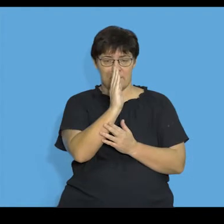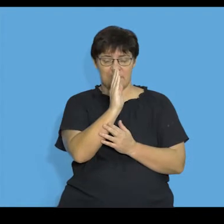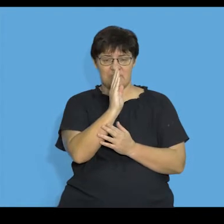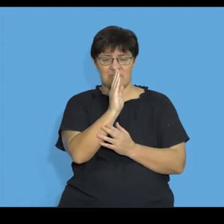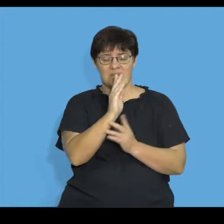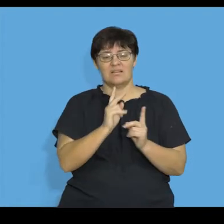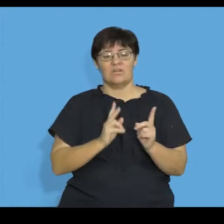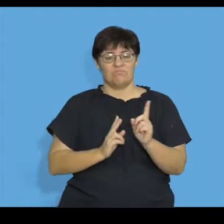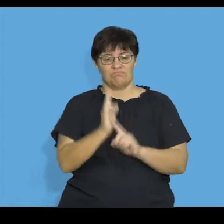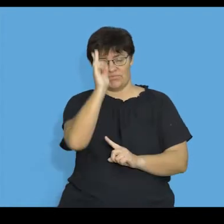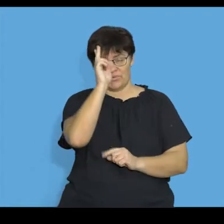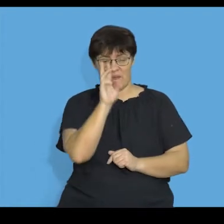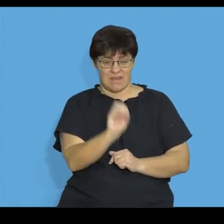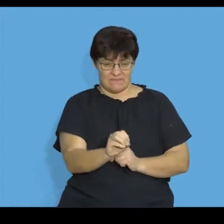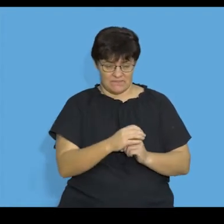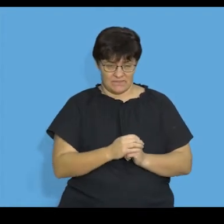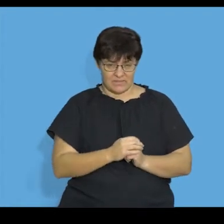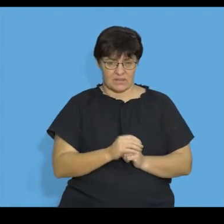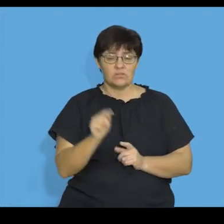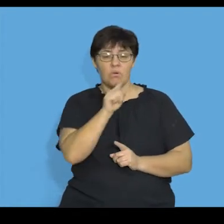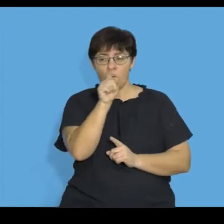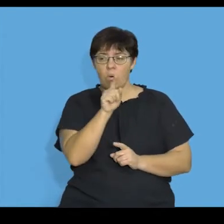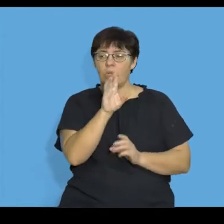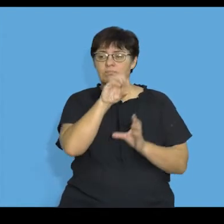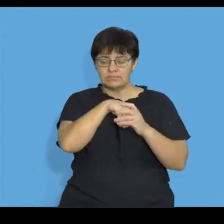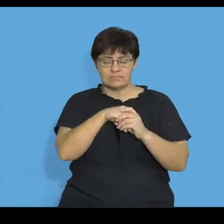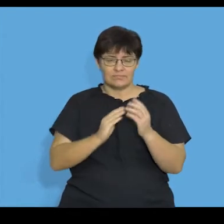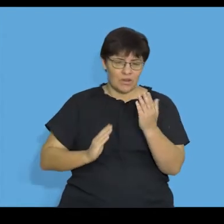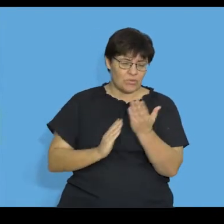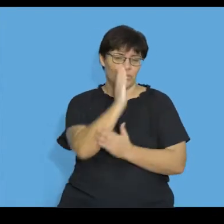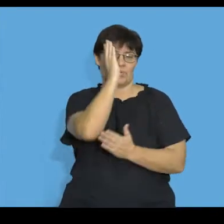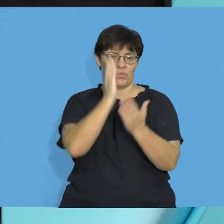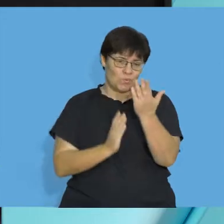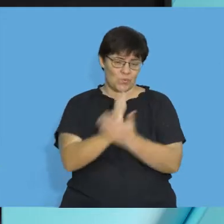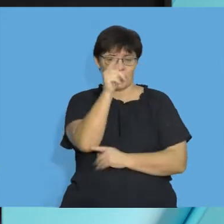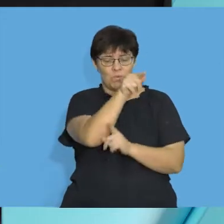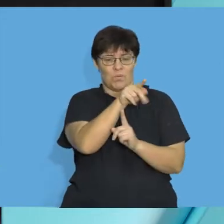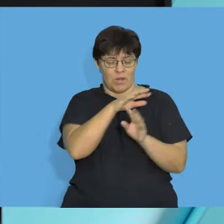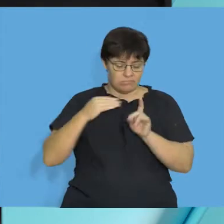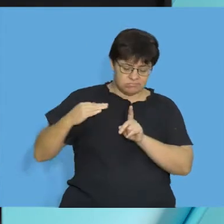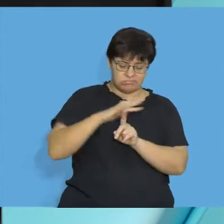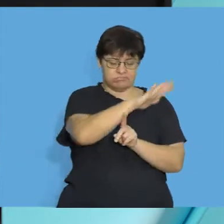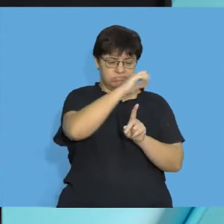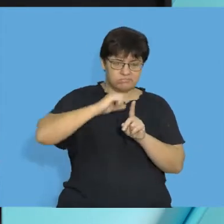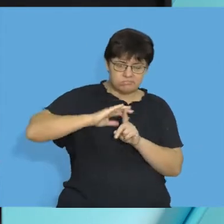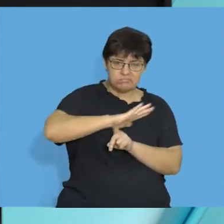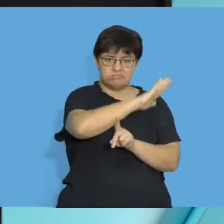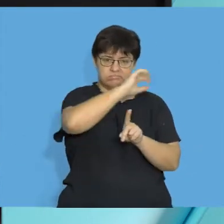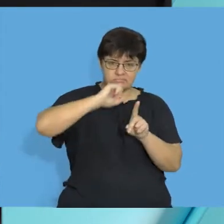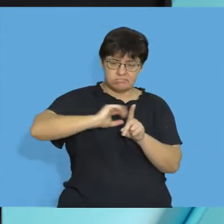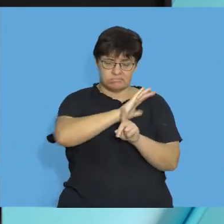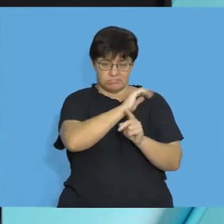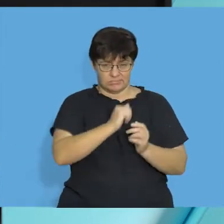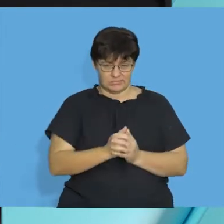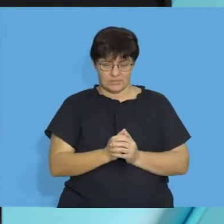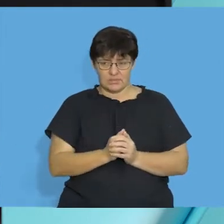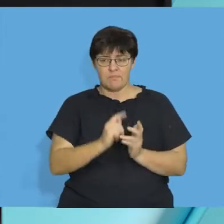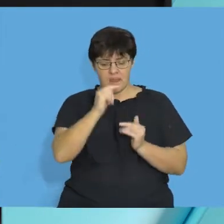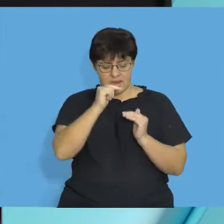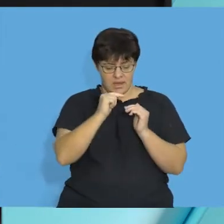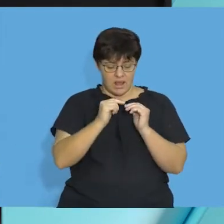that point, the field lines are all passing through this area. And we'd have to look at how